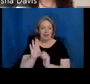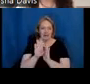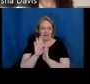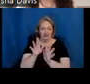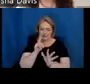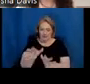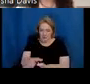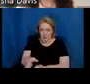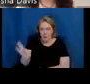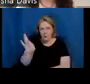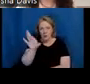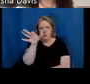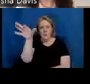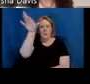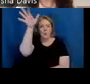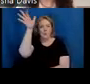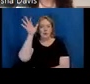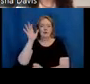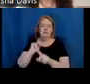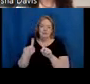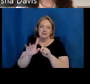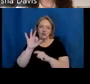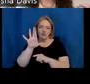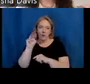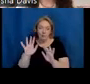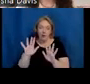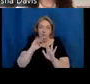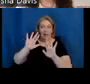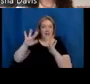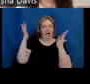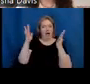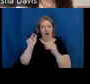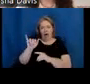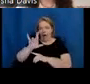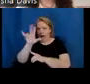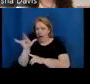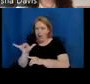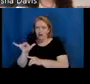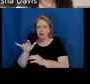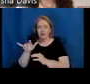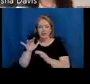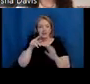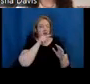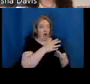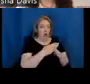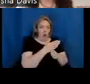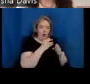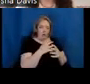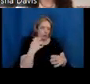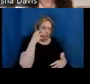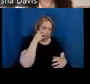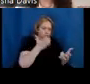openwork forms. They're light, they're airy. They're very, very different from the very solid forms that you get in wood and